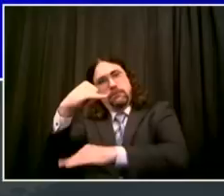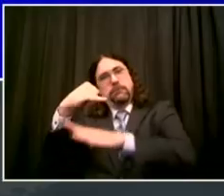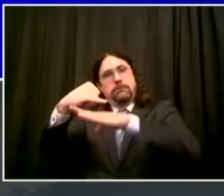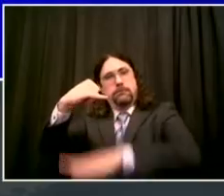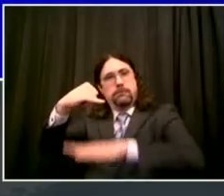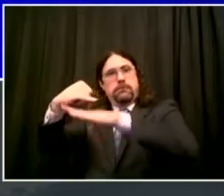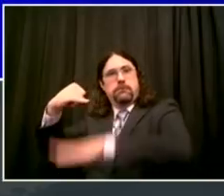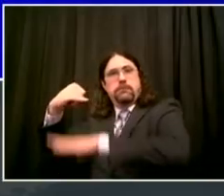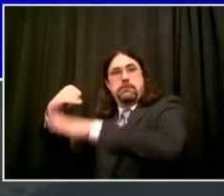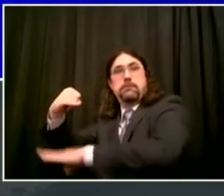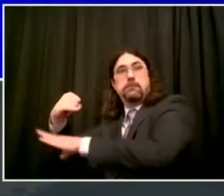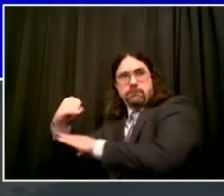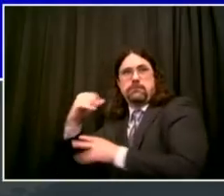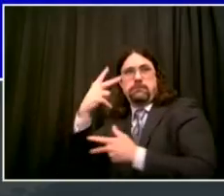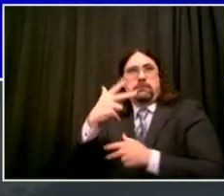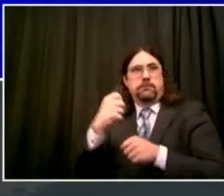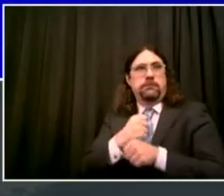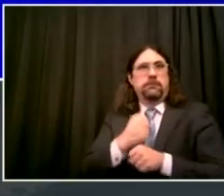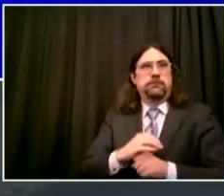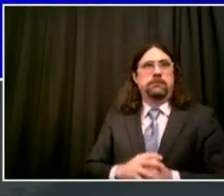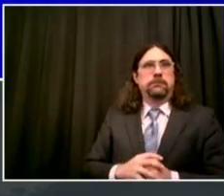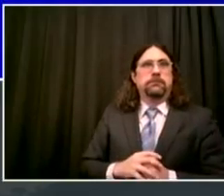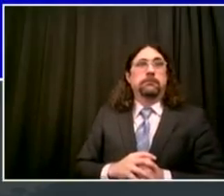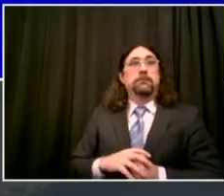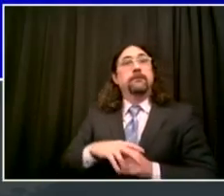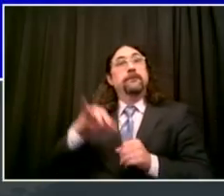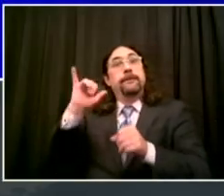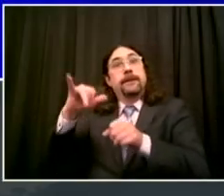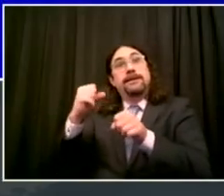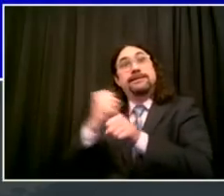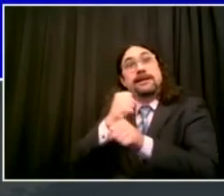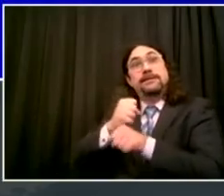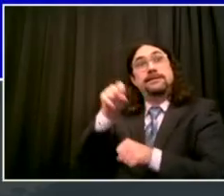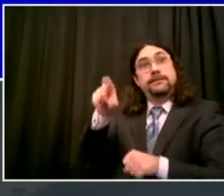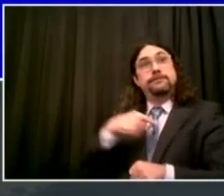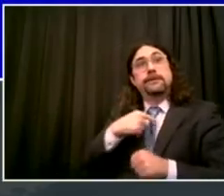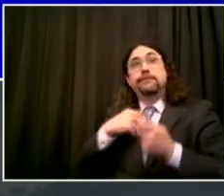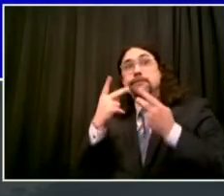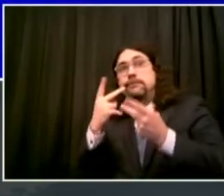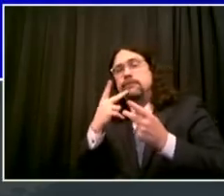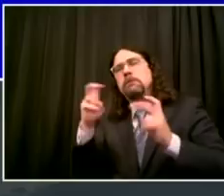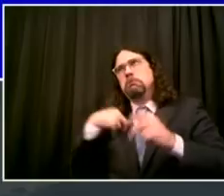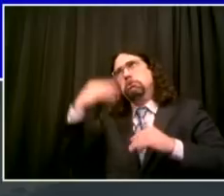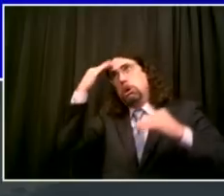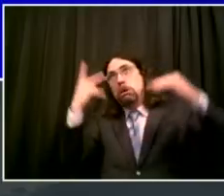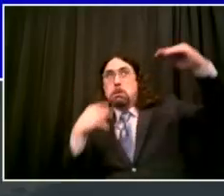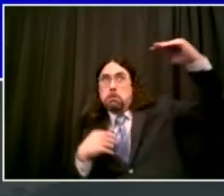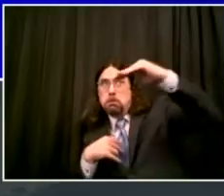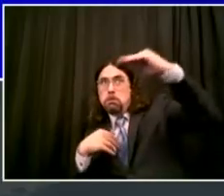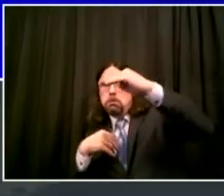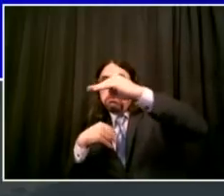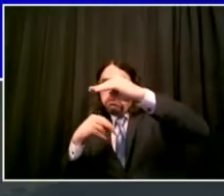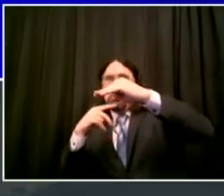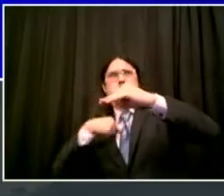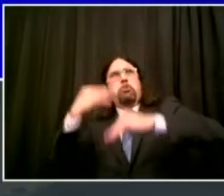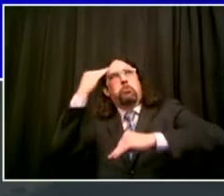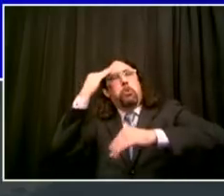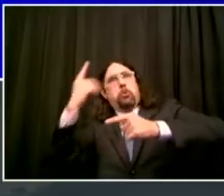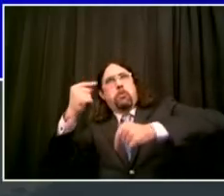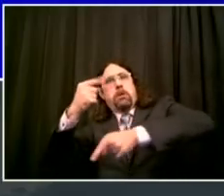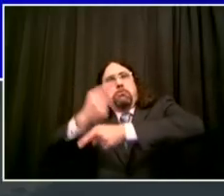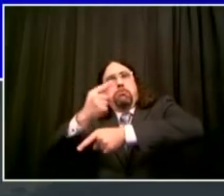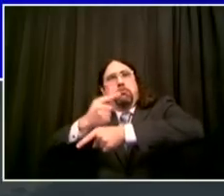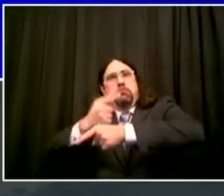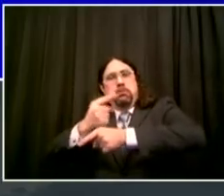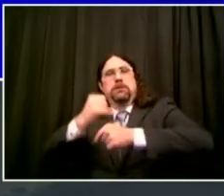us when we're ready for a restart. So remember, when the restart comes, it's going to be in phases dictated by the